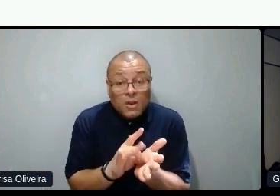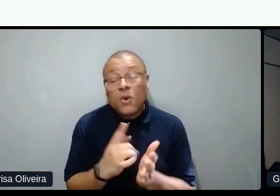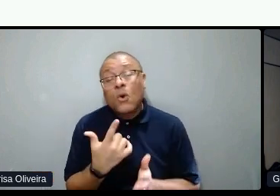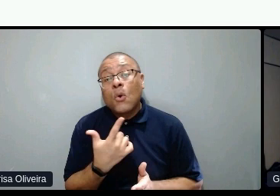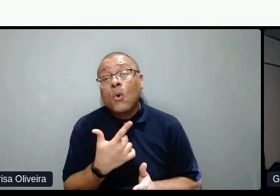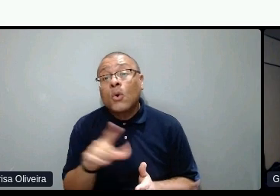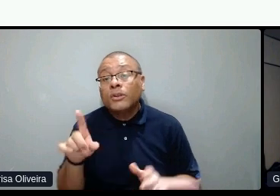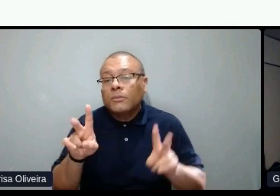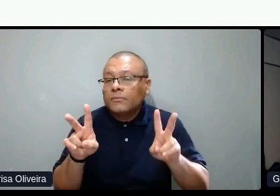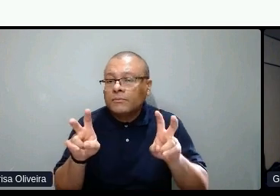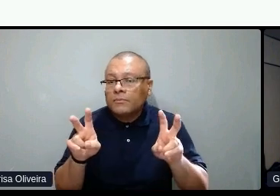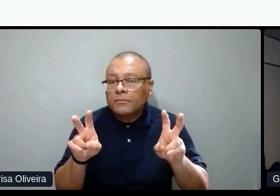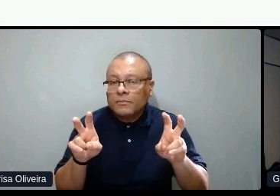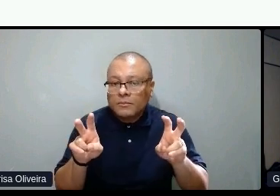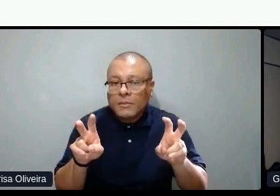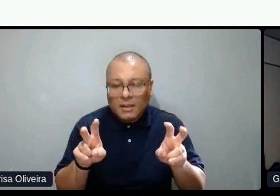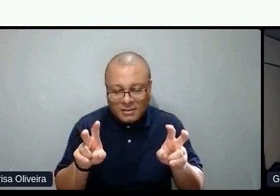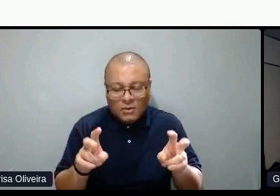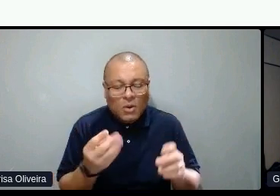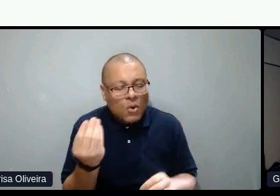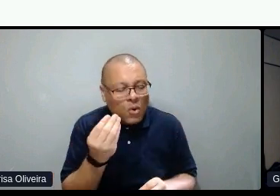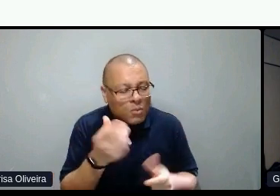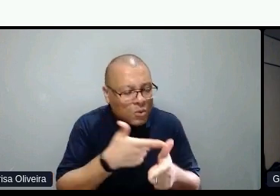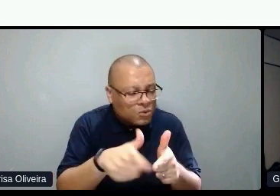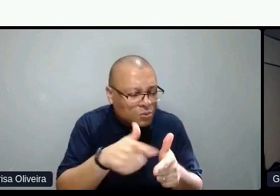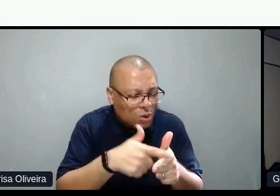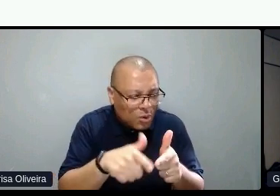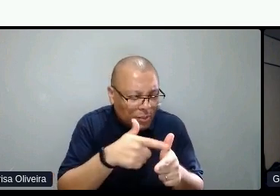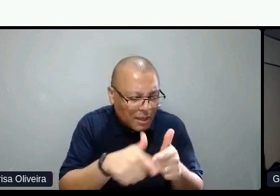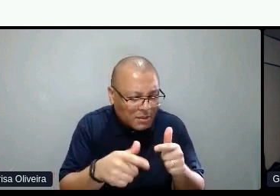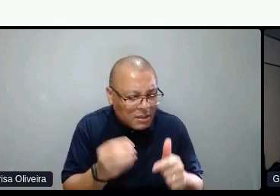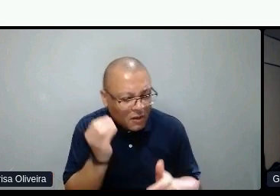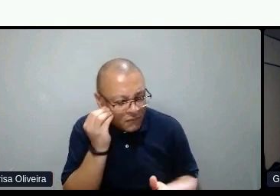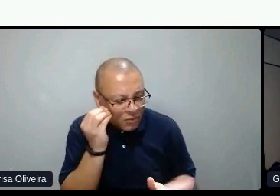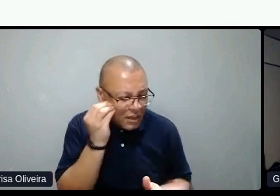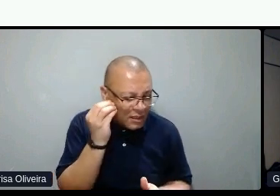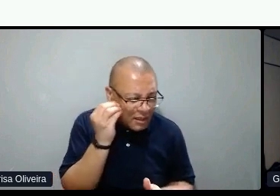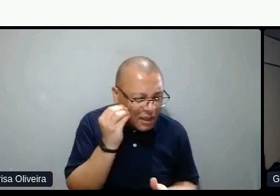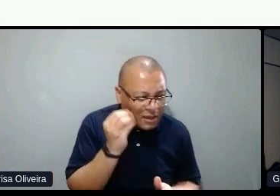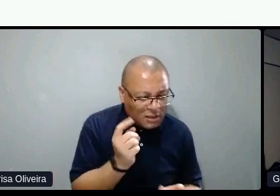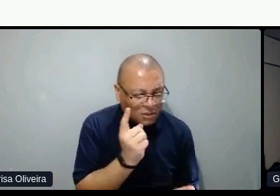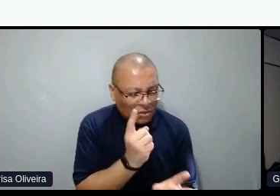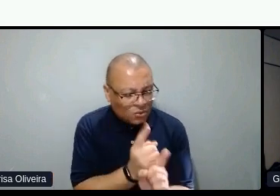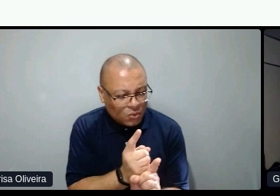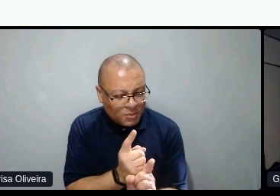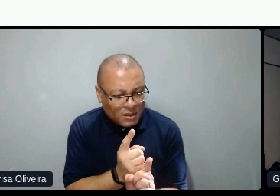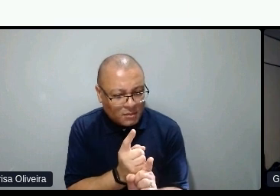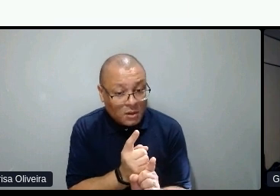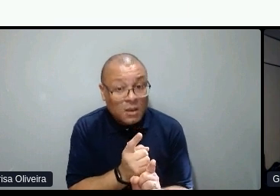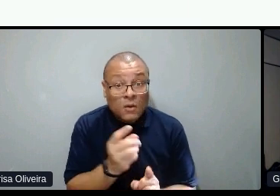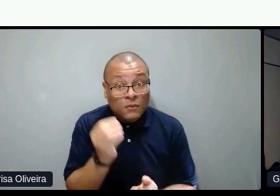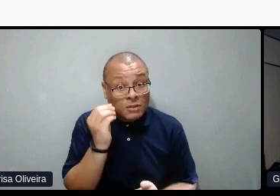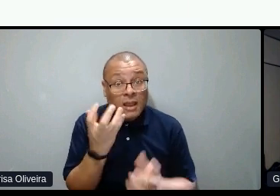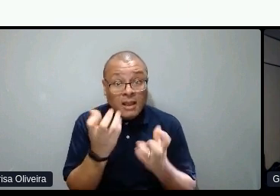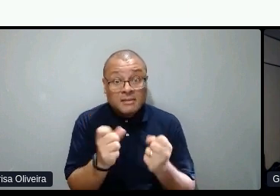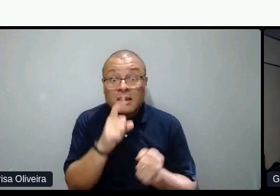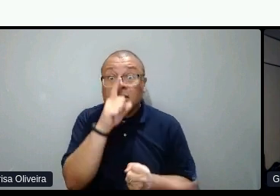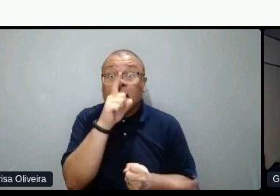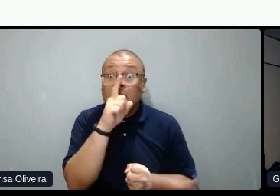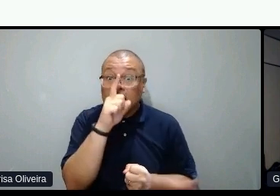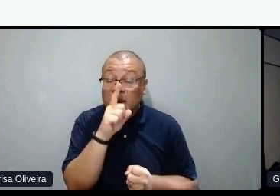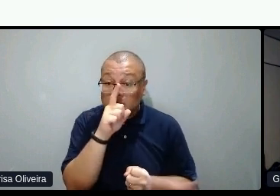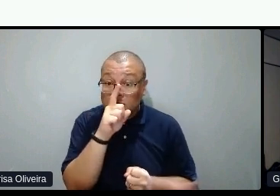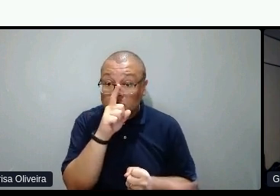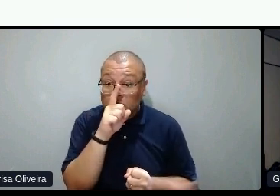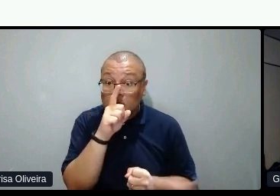is about raising problems. If you see something, do you actually speak about it? Do you dare take risks? And